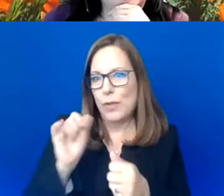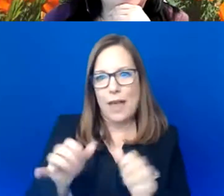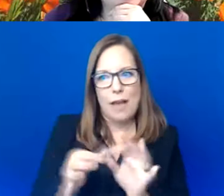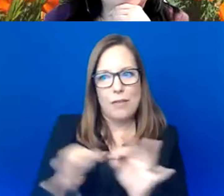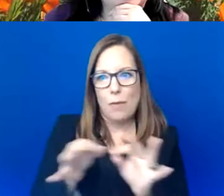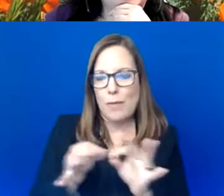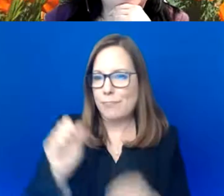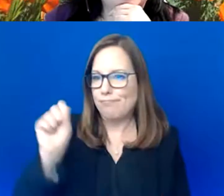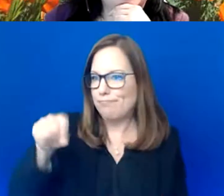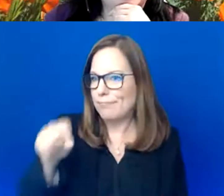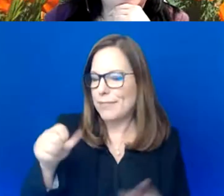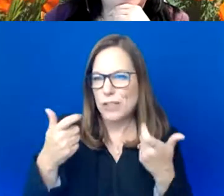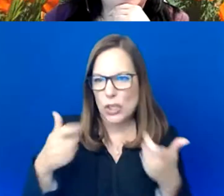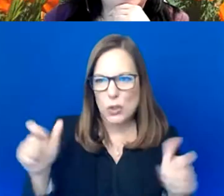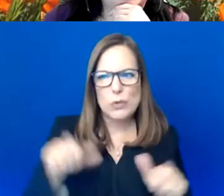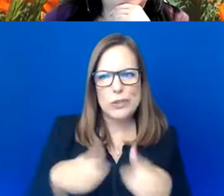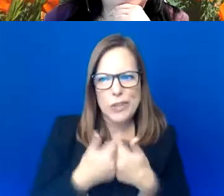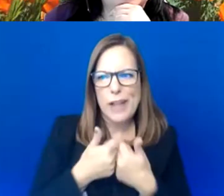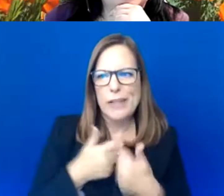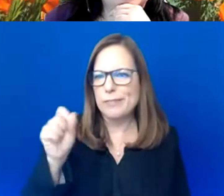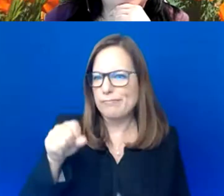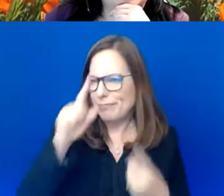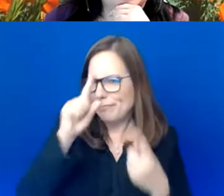challenge. You know, you do have